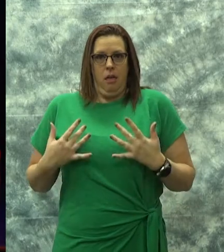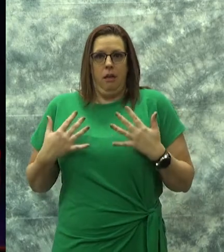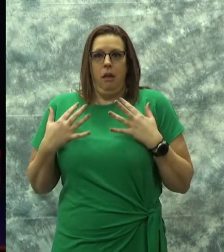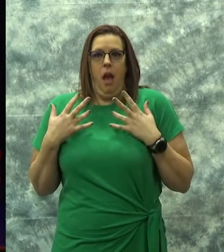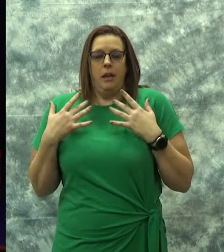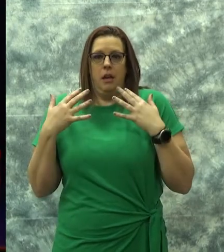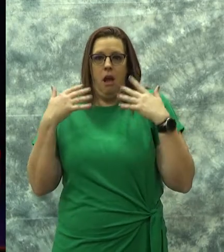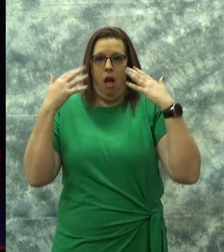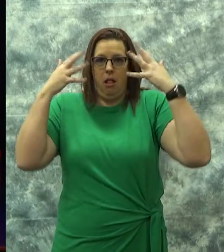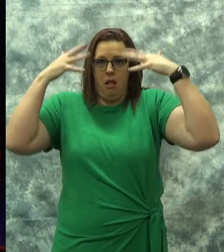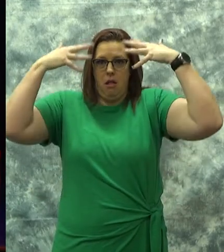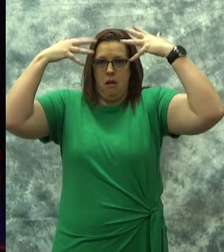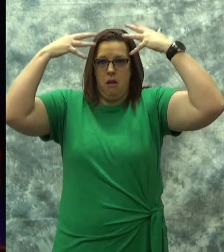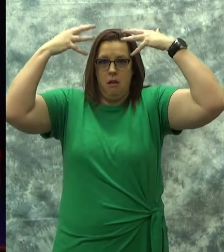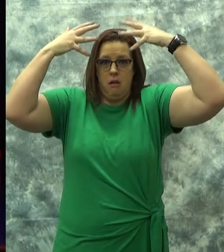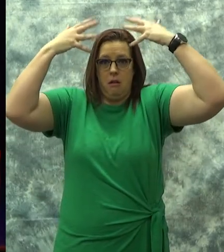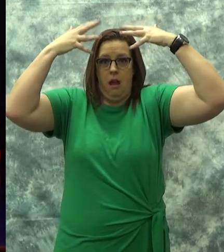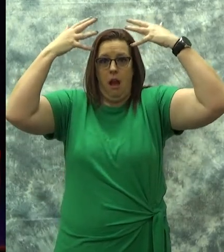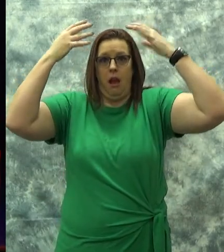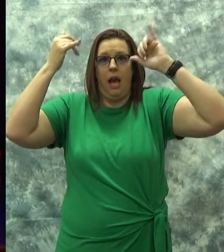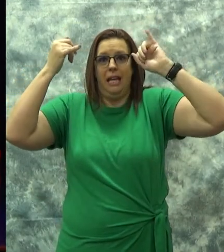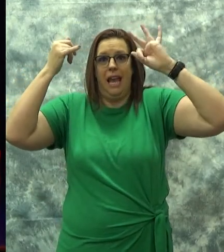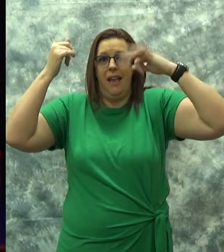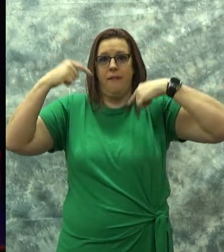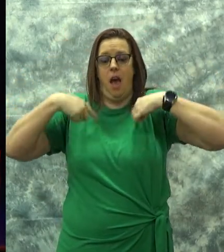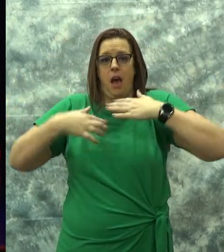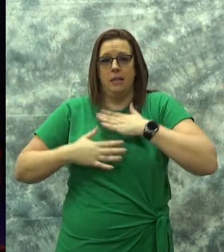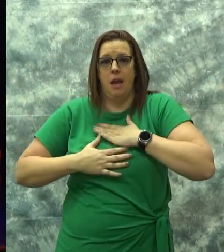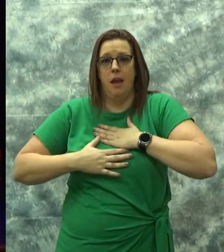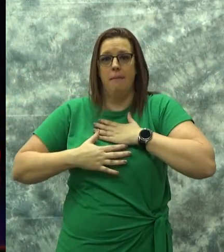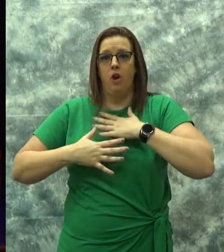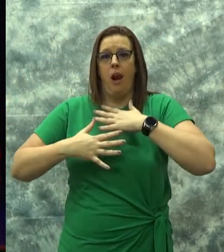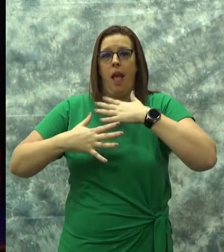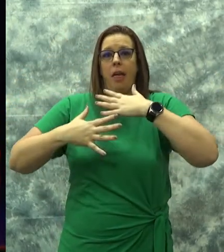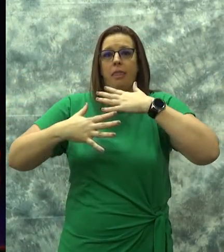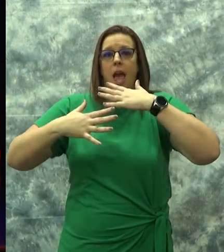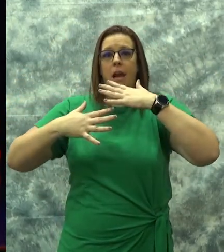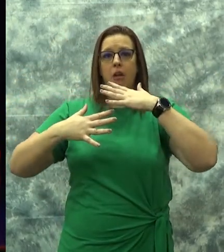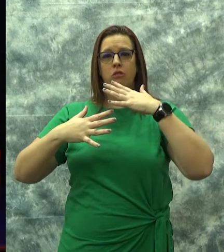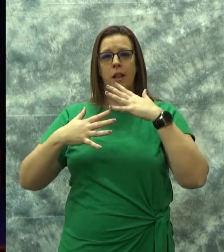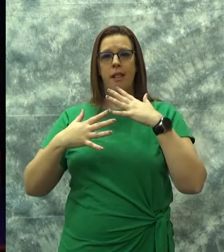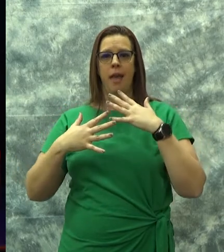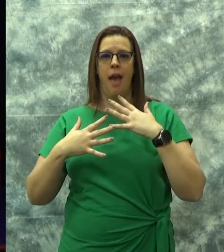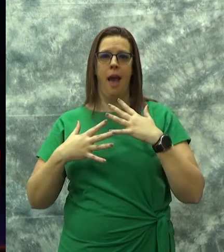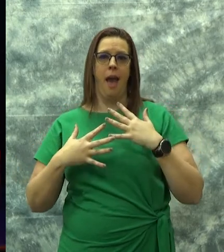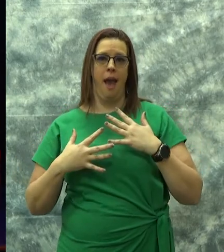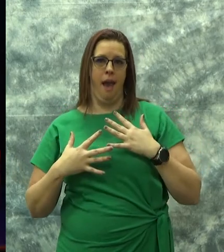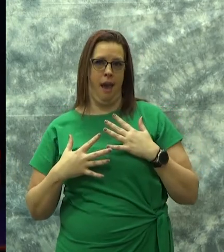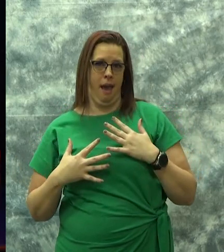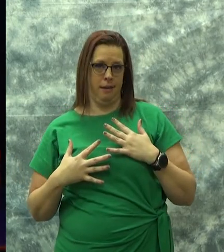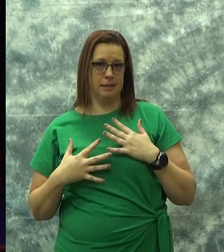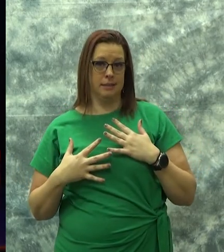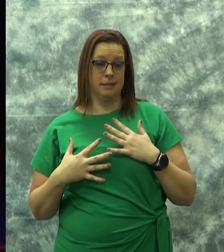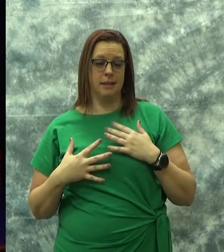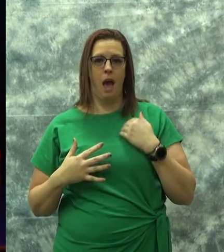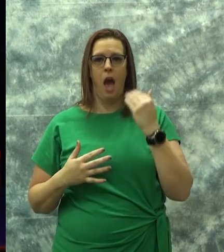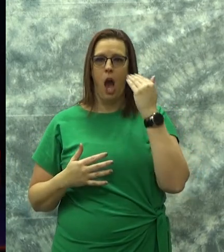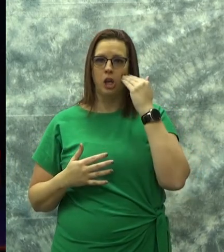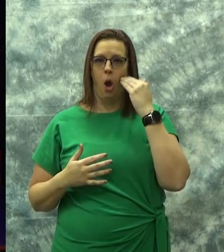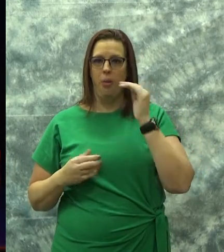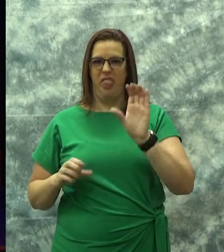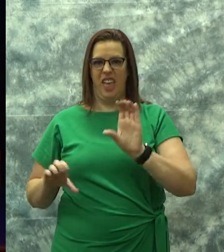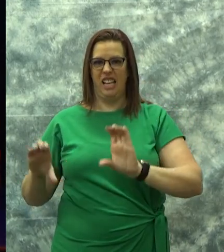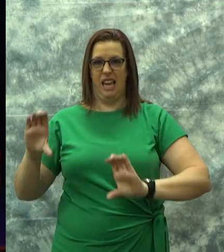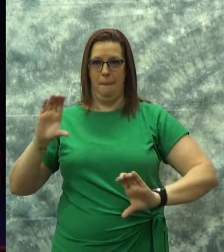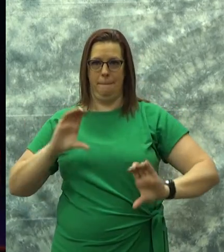all upset and all caught up. And if I can take a deep breath and relax my neurology,